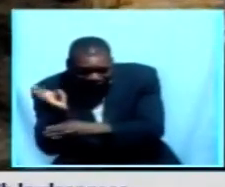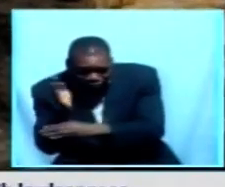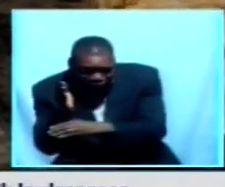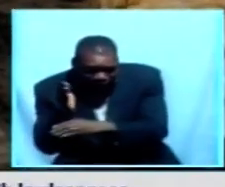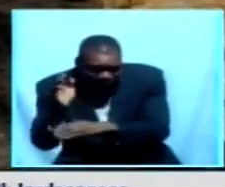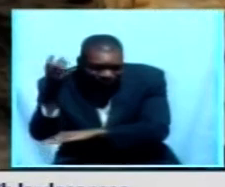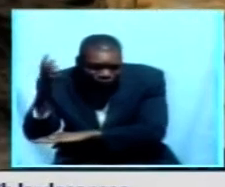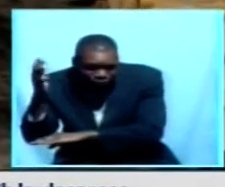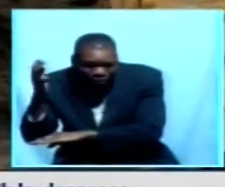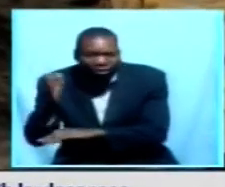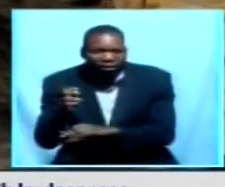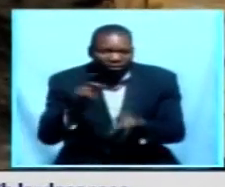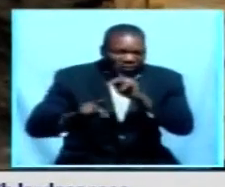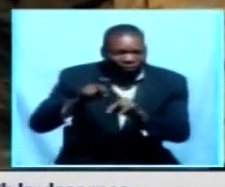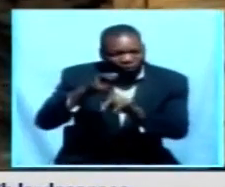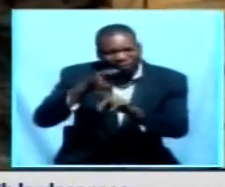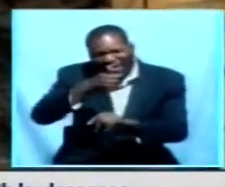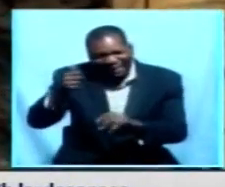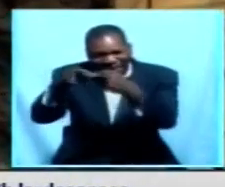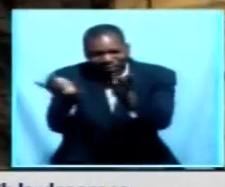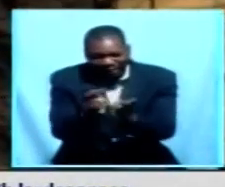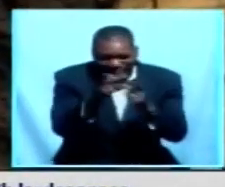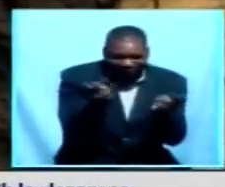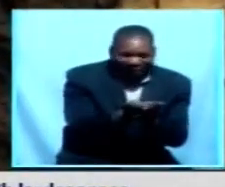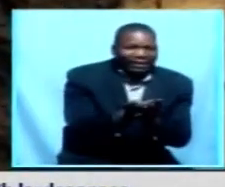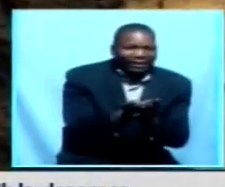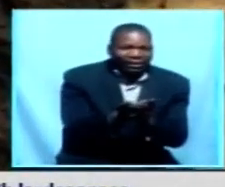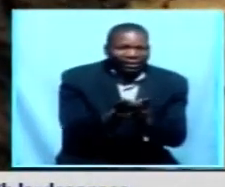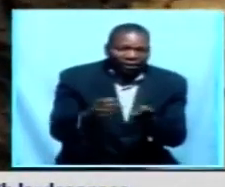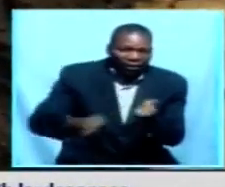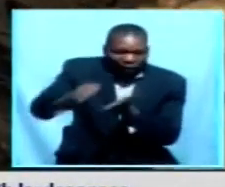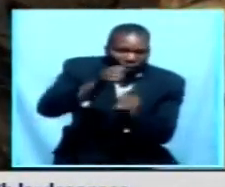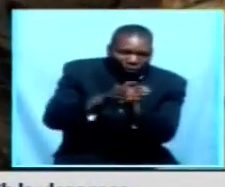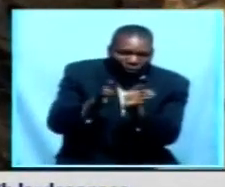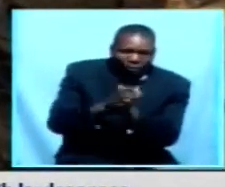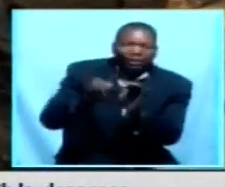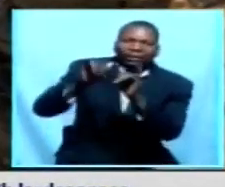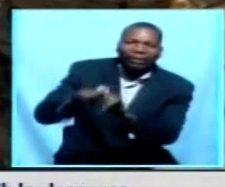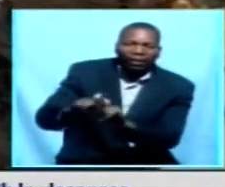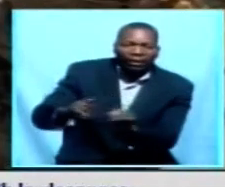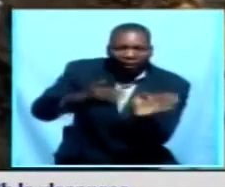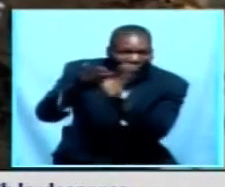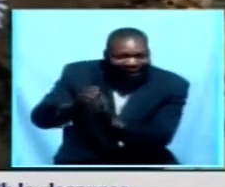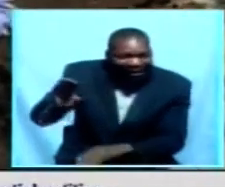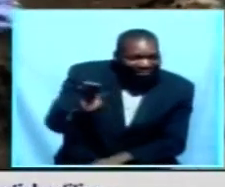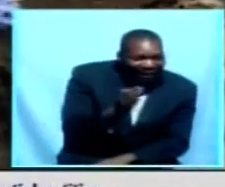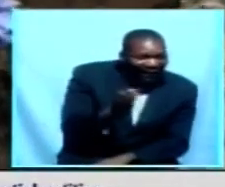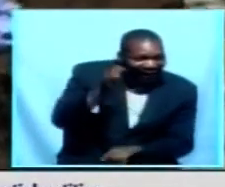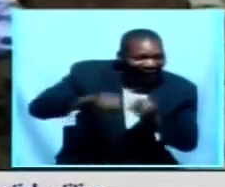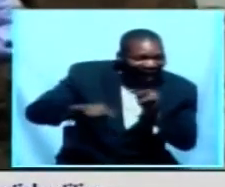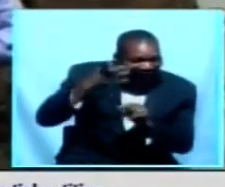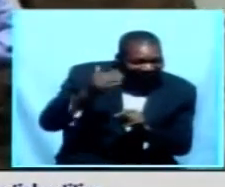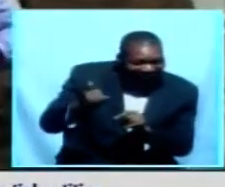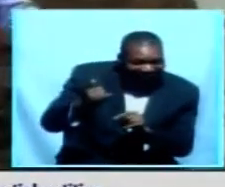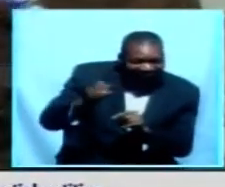provinces to come and fish here and are now being sheltered at Namwala Secondary School, have no plans of coming back here as they're appealing